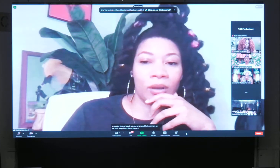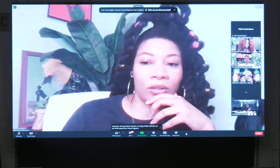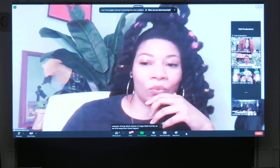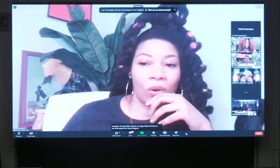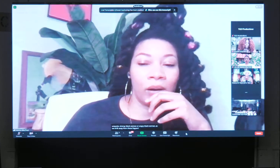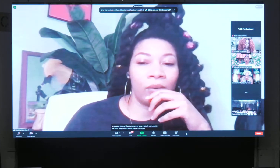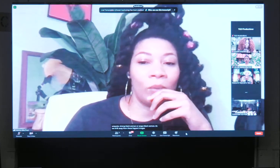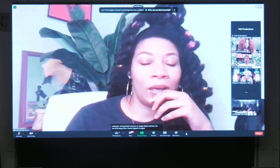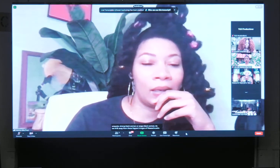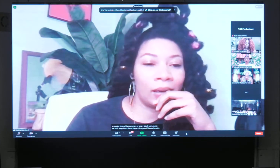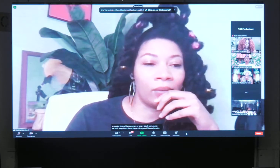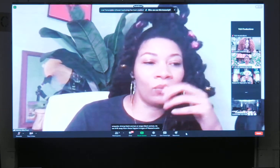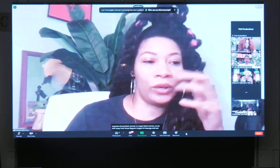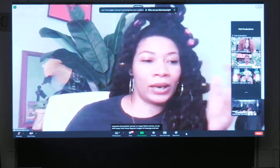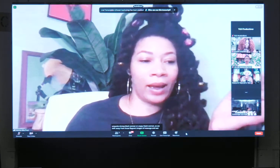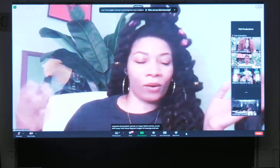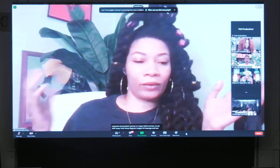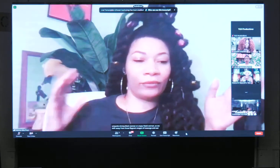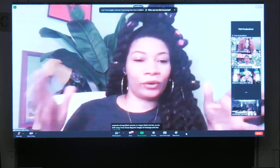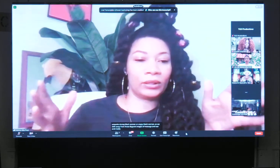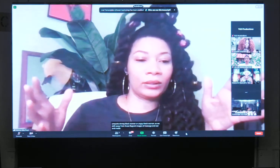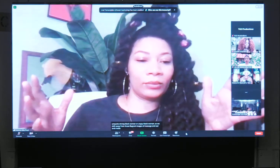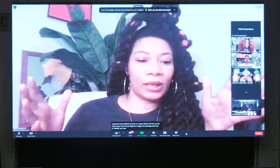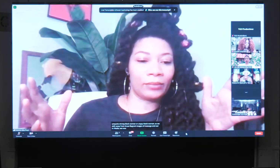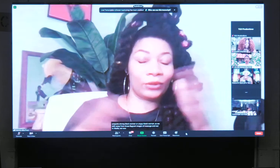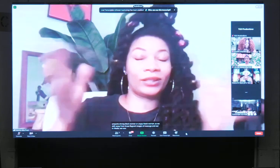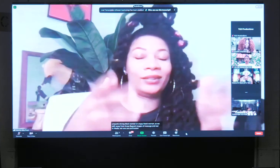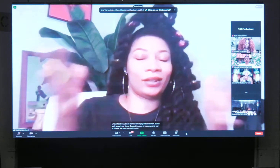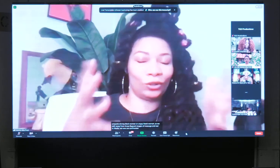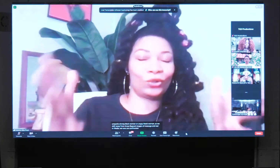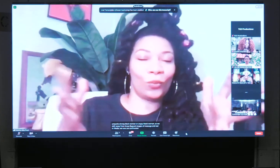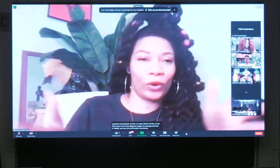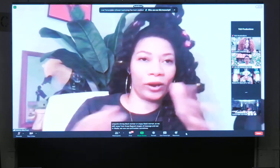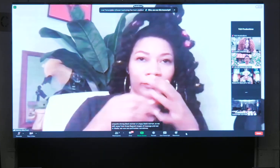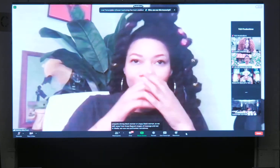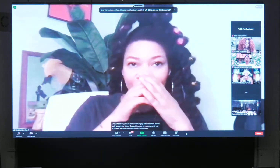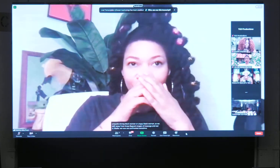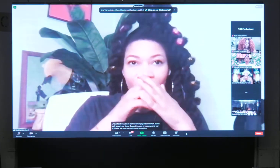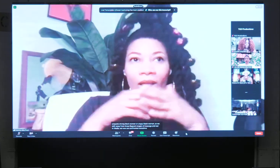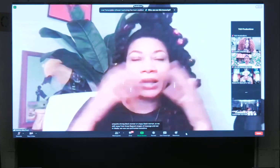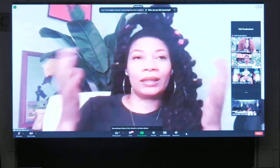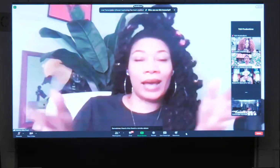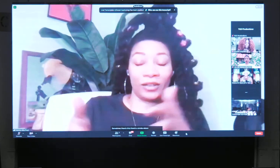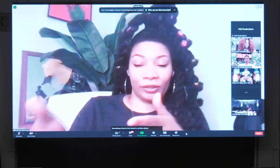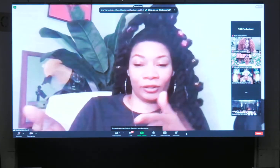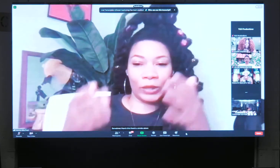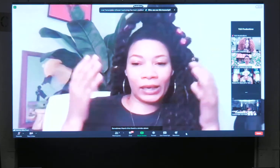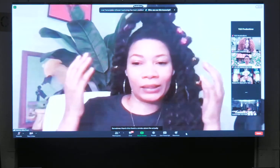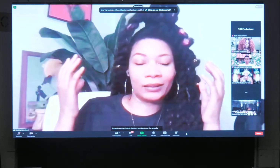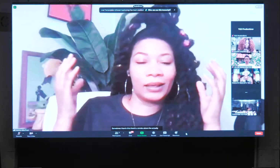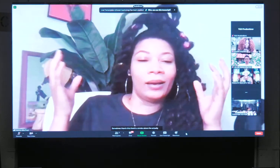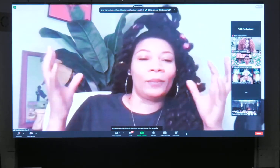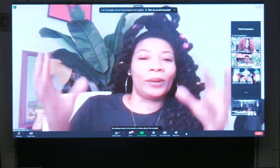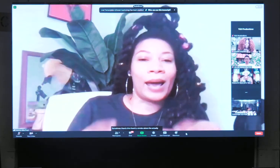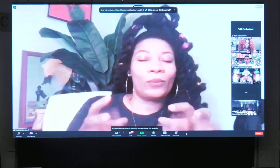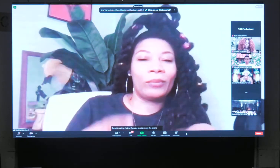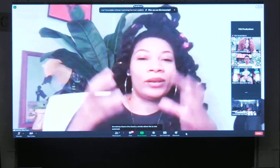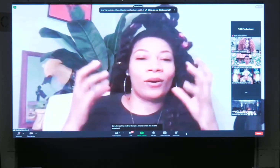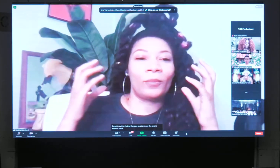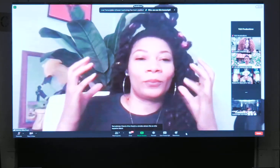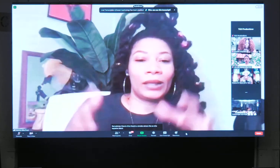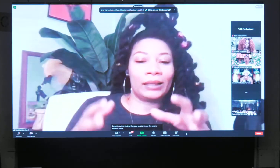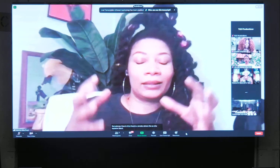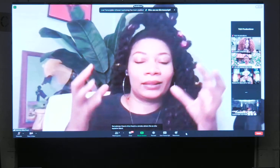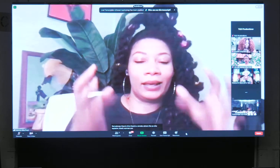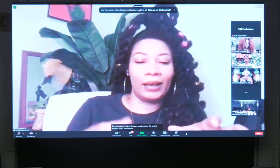of misogynoir in media, we now are confronted sometimes. There's this trope where, as she explains, Black women